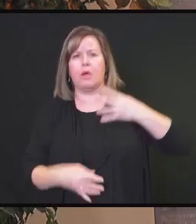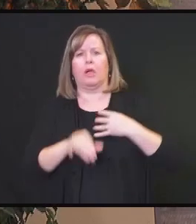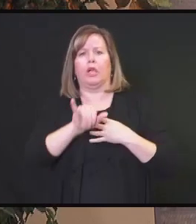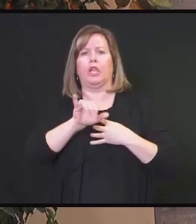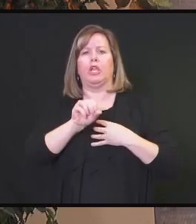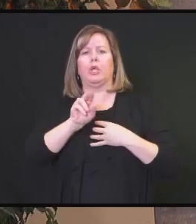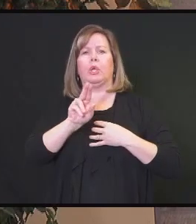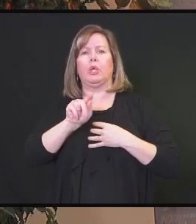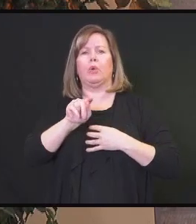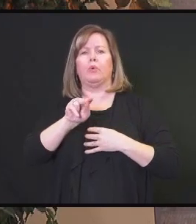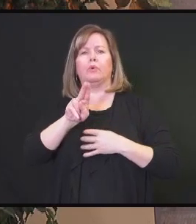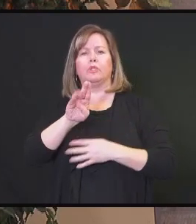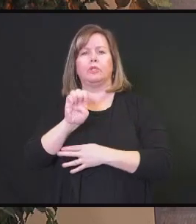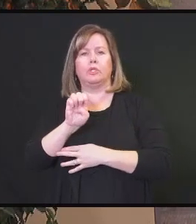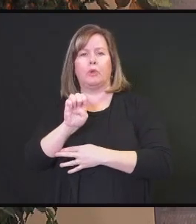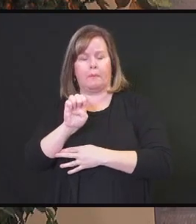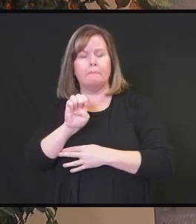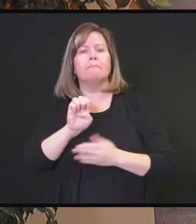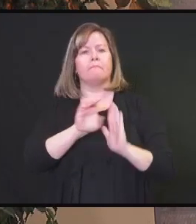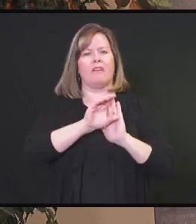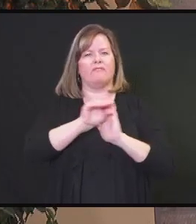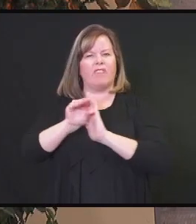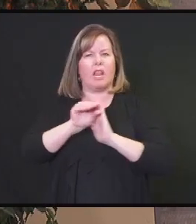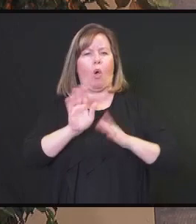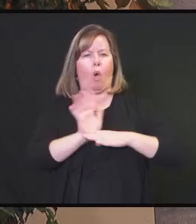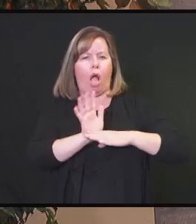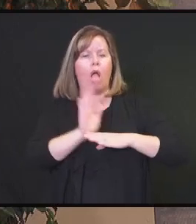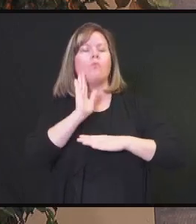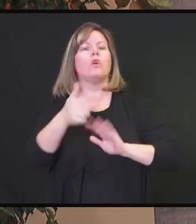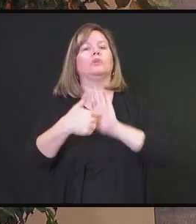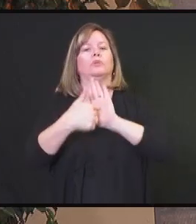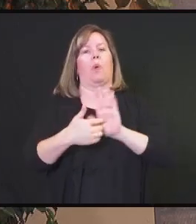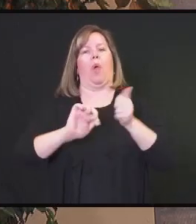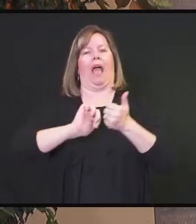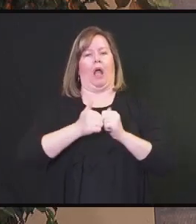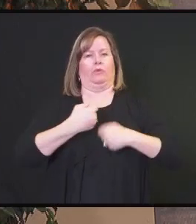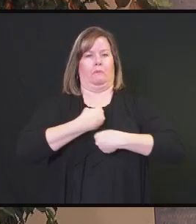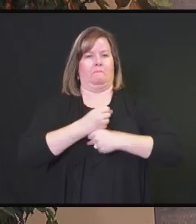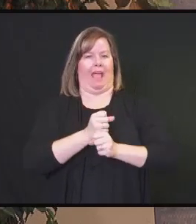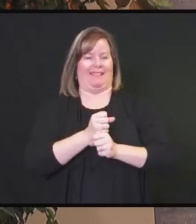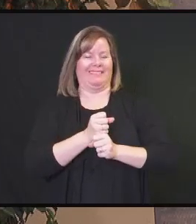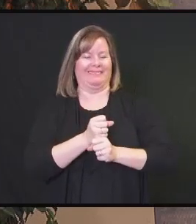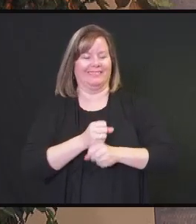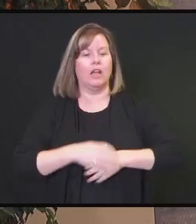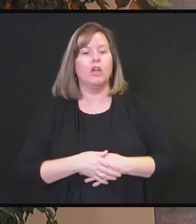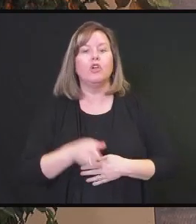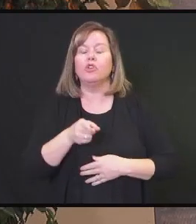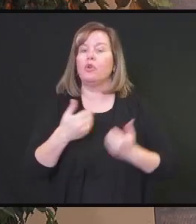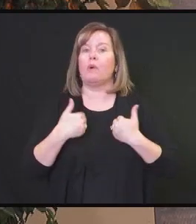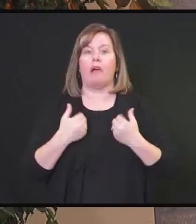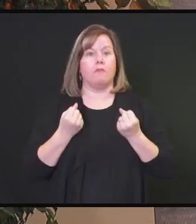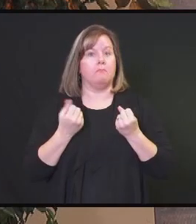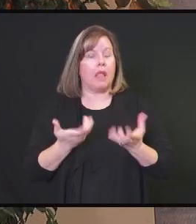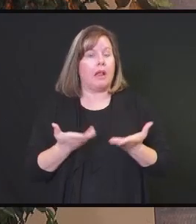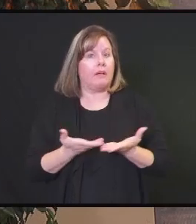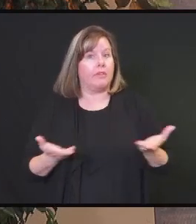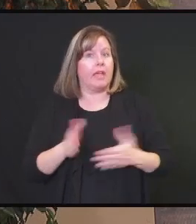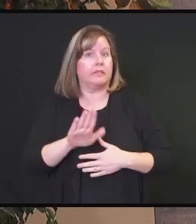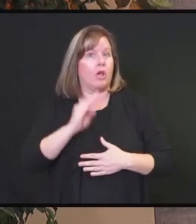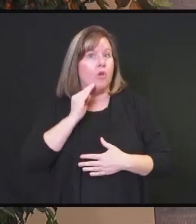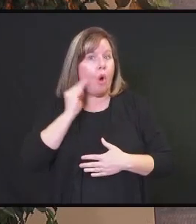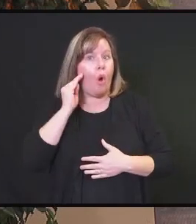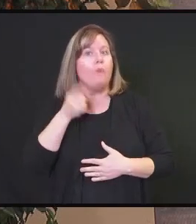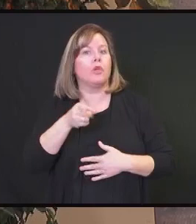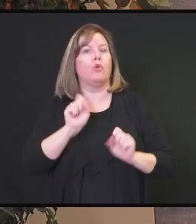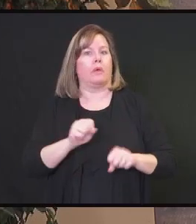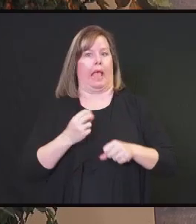you how to make a cloth mask at home. They're really quite easy to do. You probably have plenty of supplies around the house that can be used to do this.